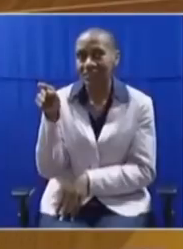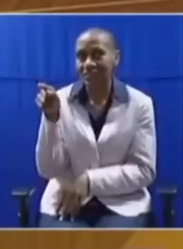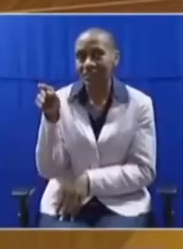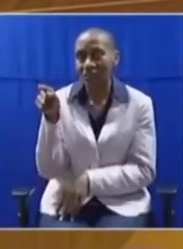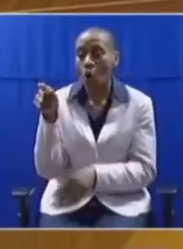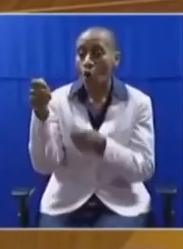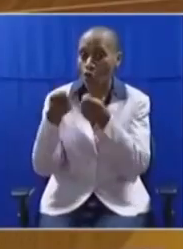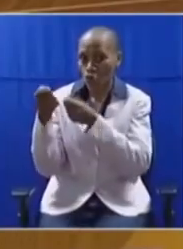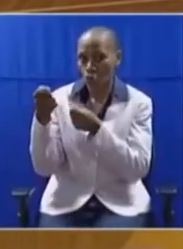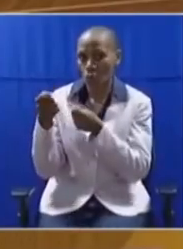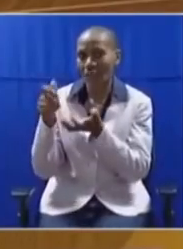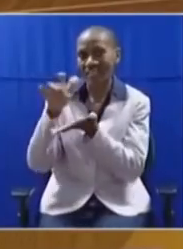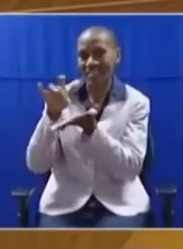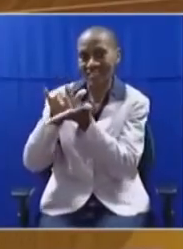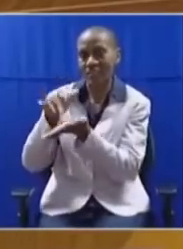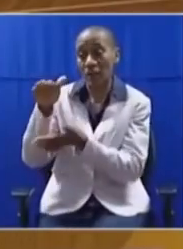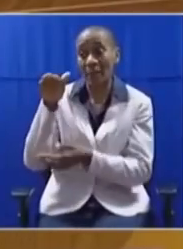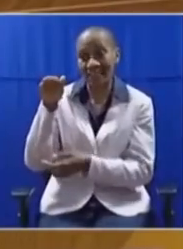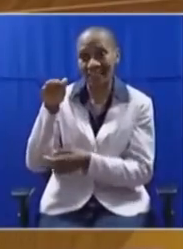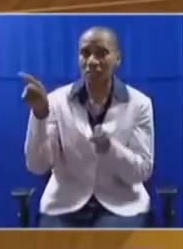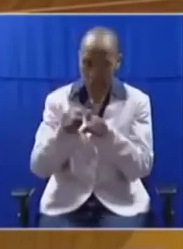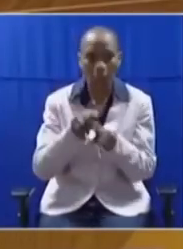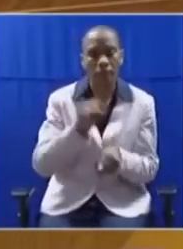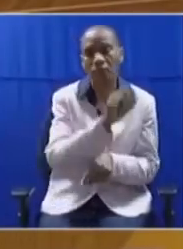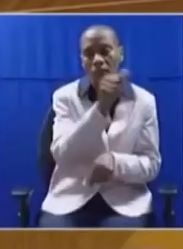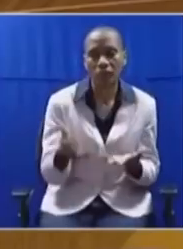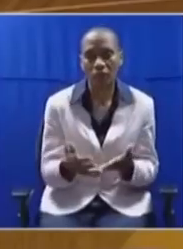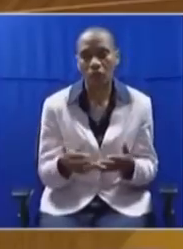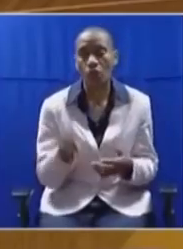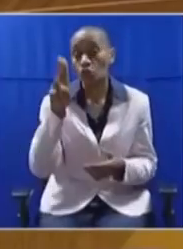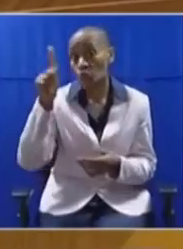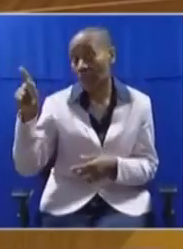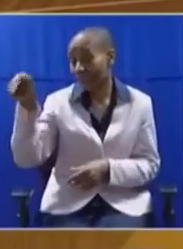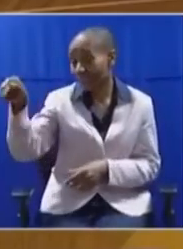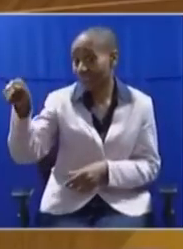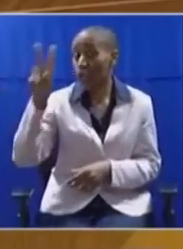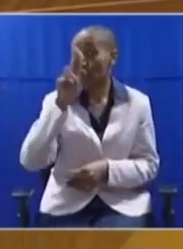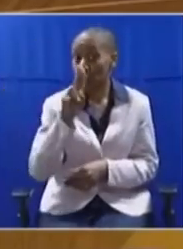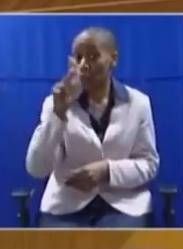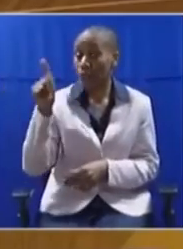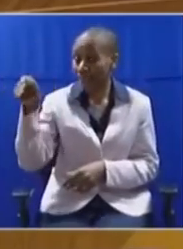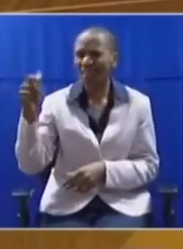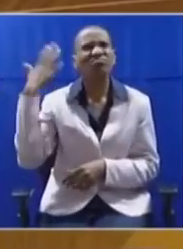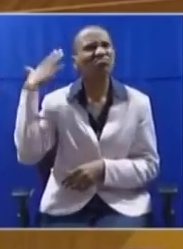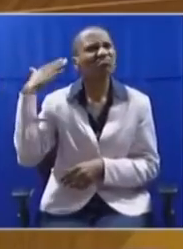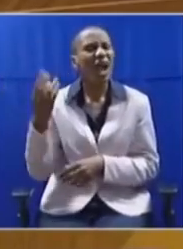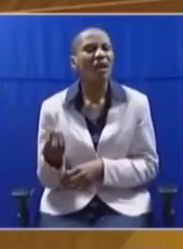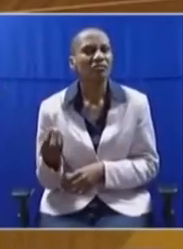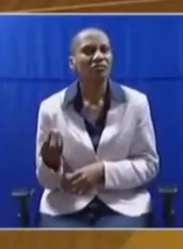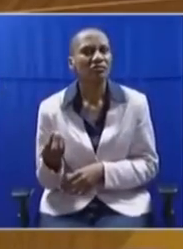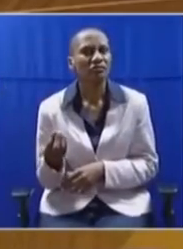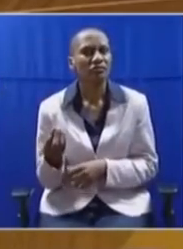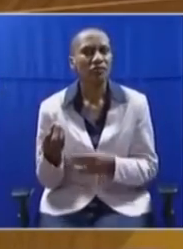central banks. South Africa is one of them. The United Kingdom used to have